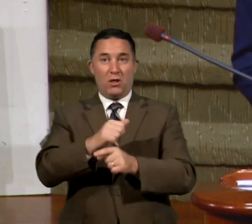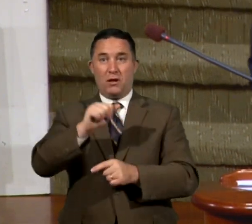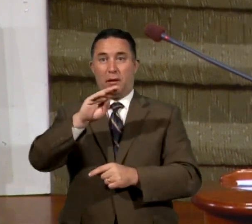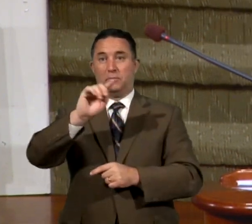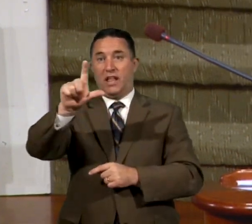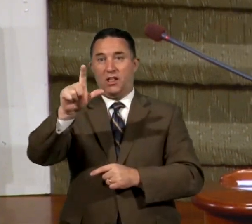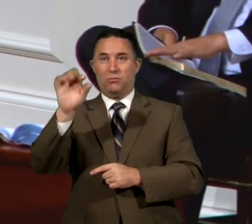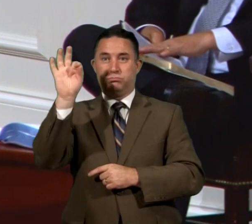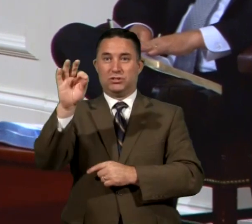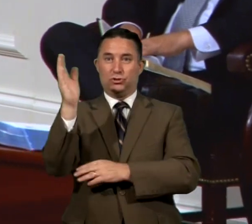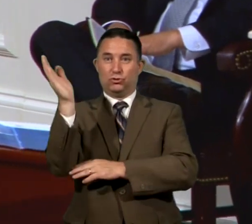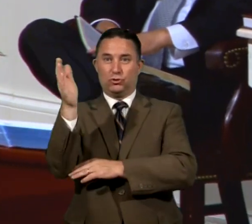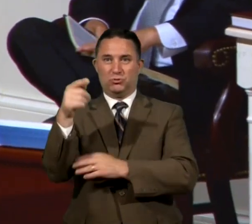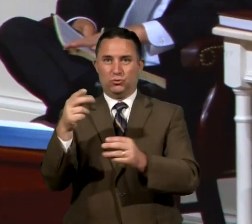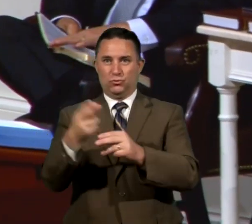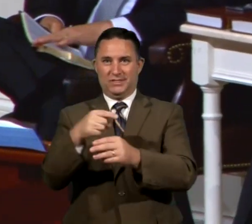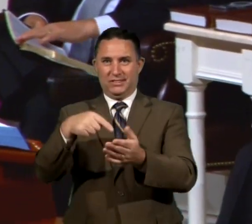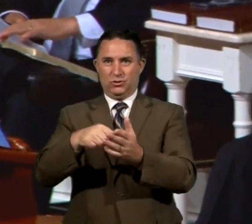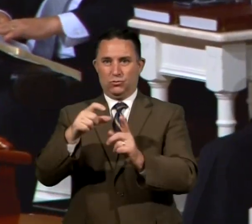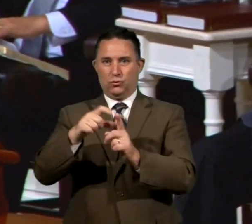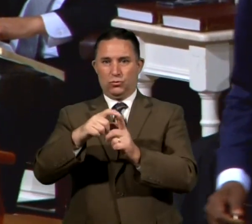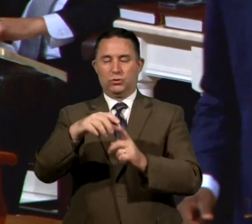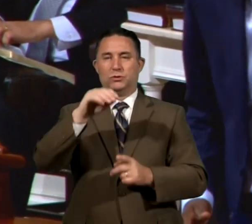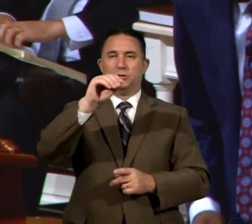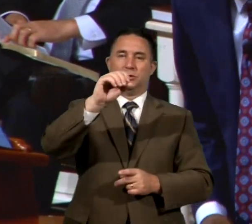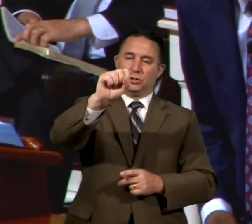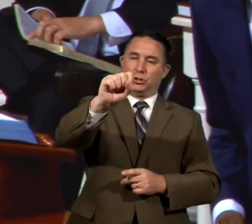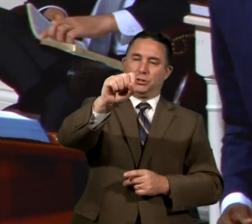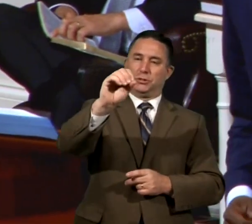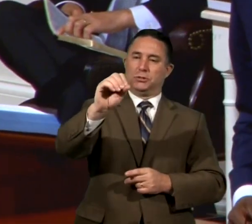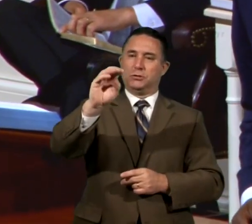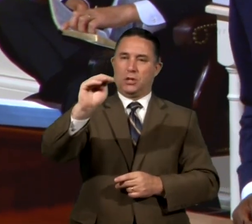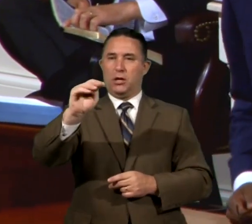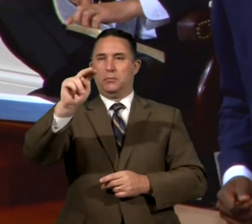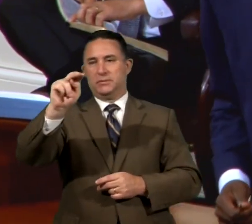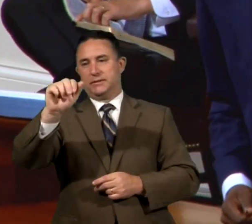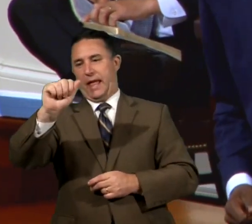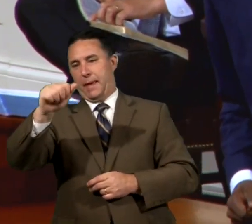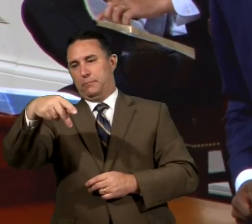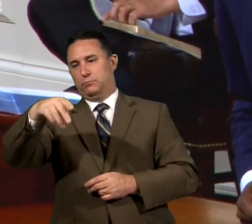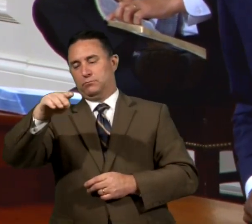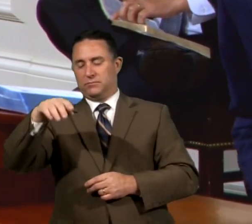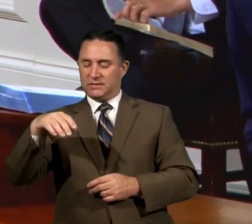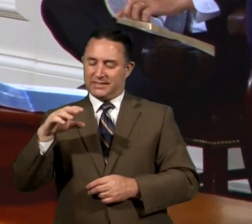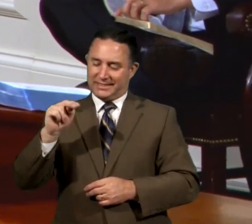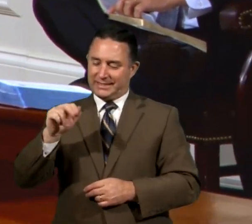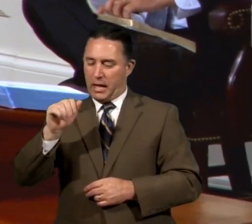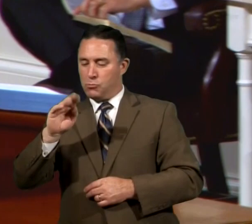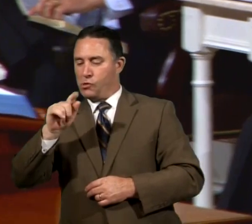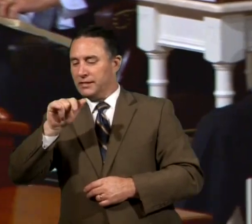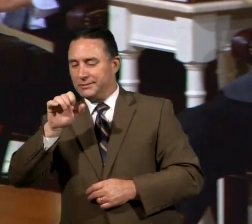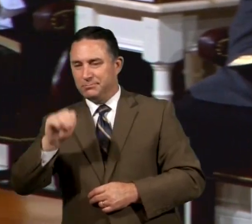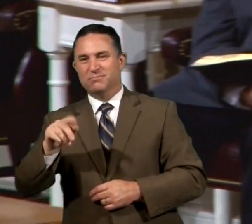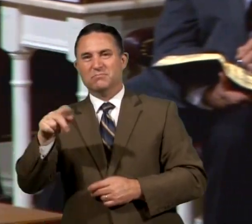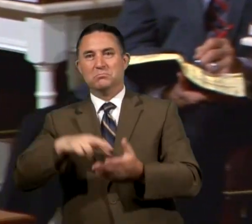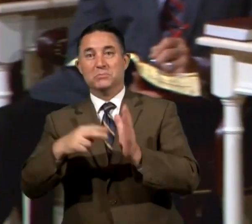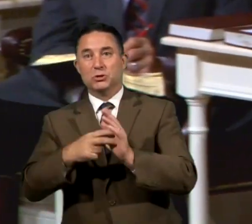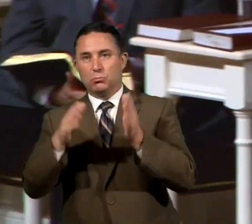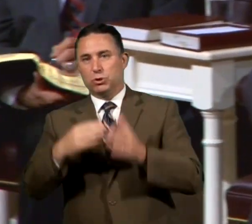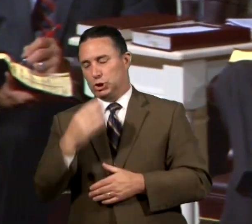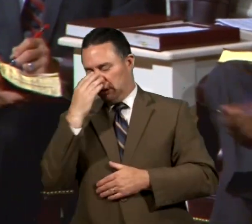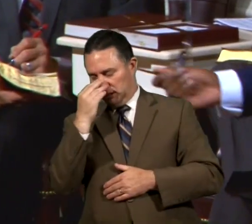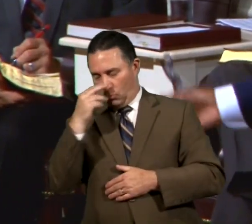sermon. He used this term in there, somnambulism. You guys heard it before. About this young man who knows how